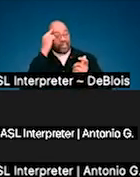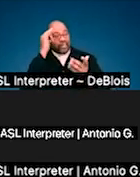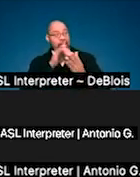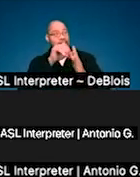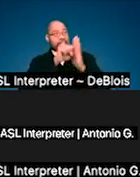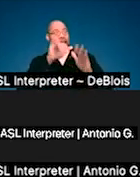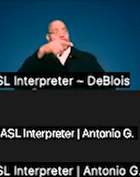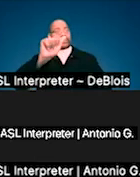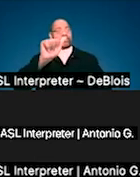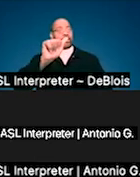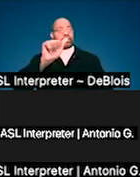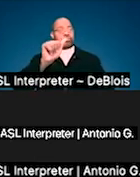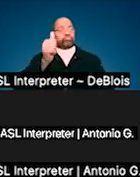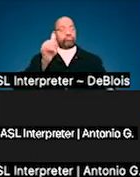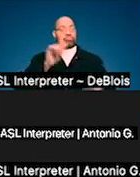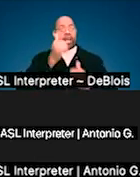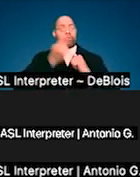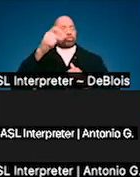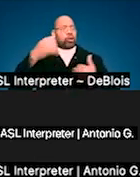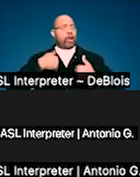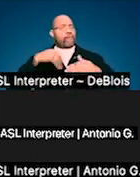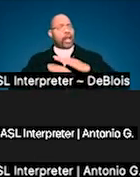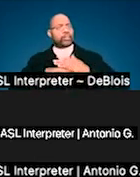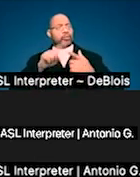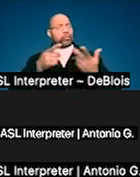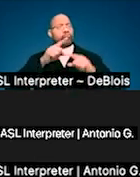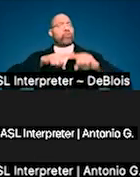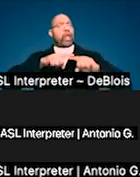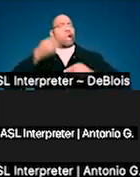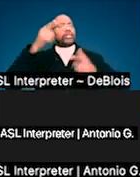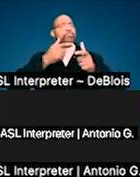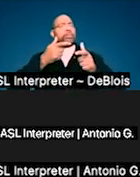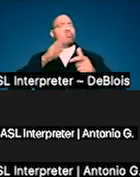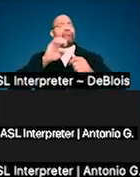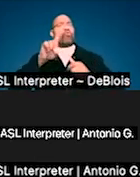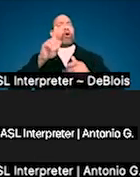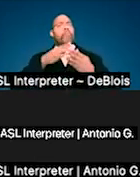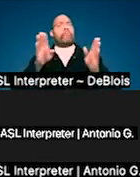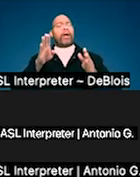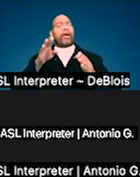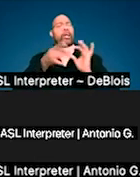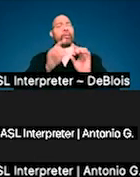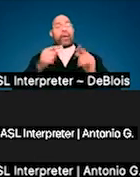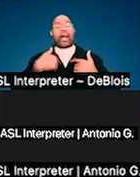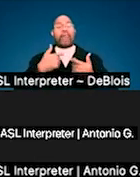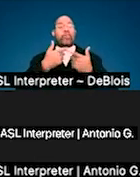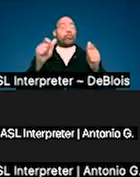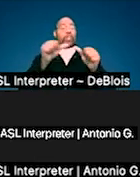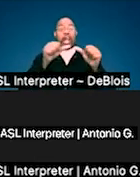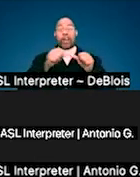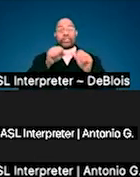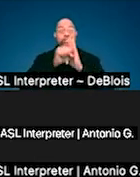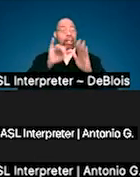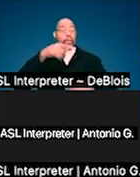like Pennsylvania, that everybody would have access to reliable high-speed broadband connections. But there are huge areas of states